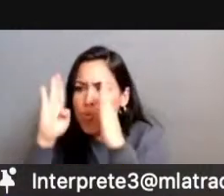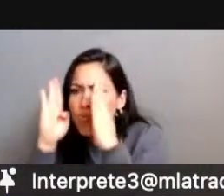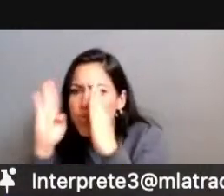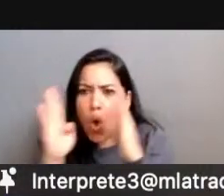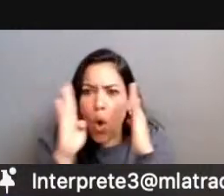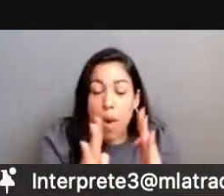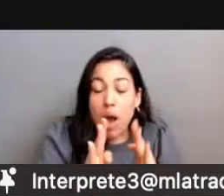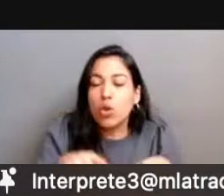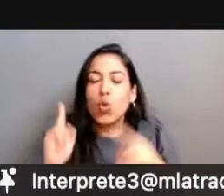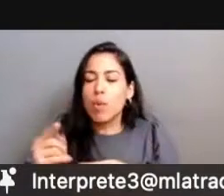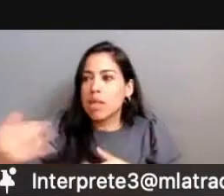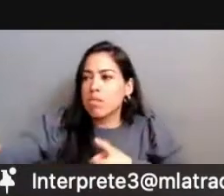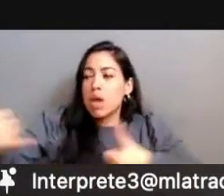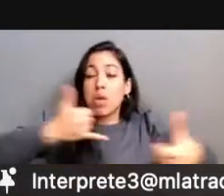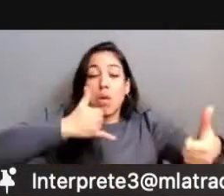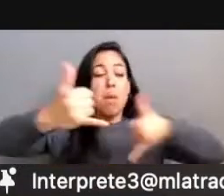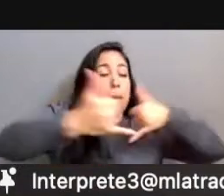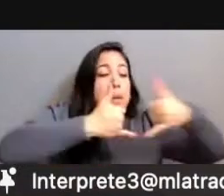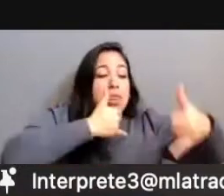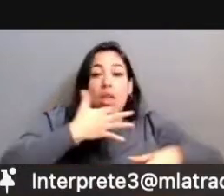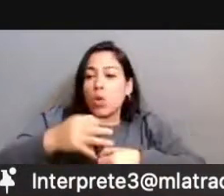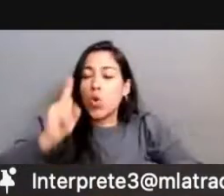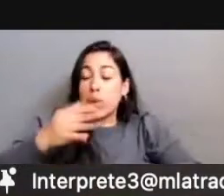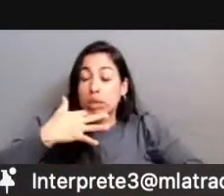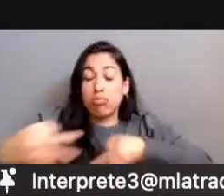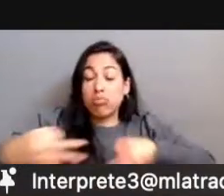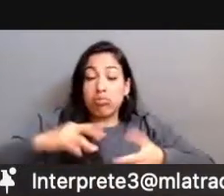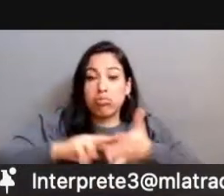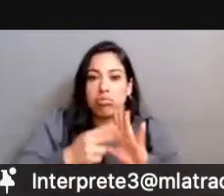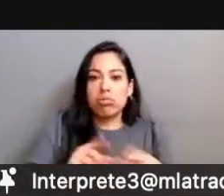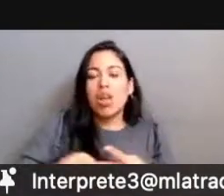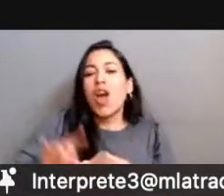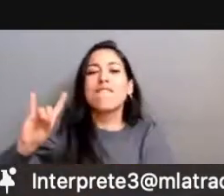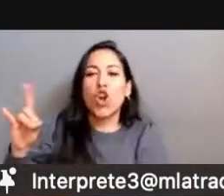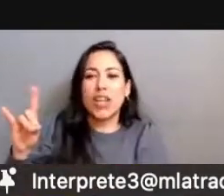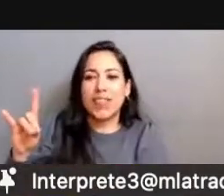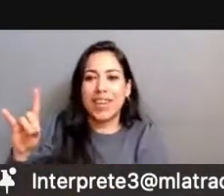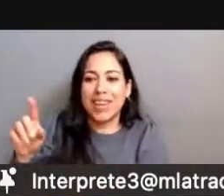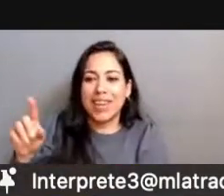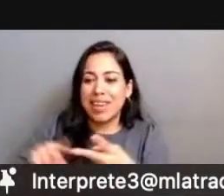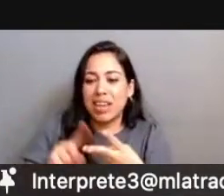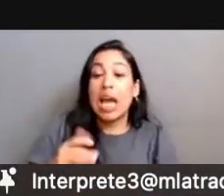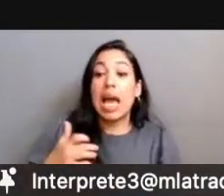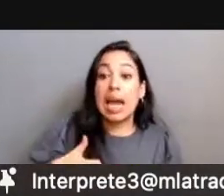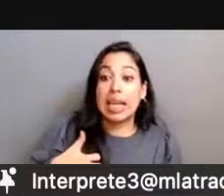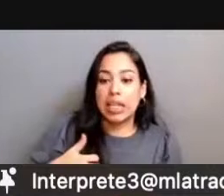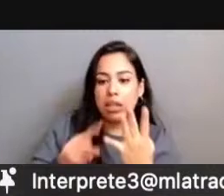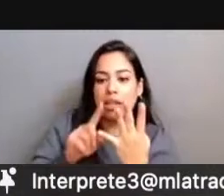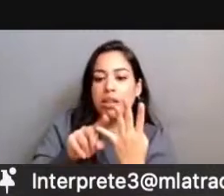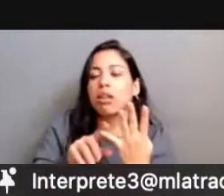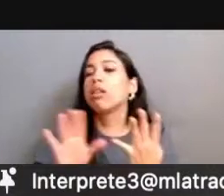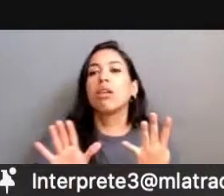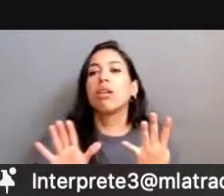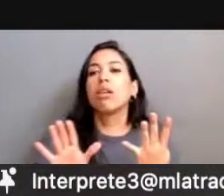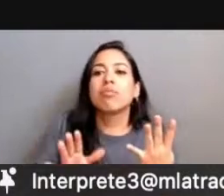of the huge number of suits in the case of Bolivia, the case of Argentina,